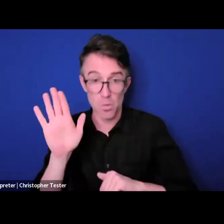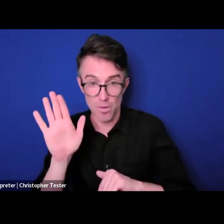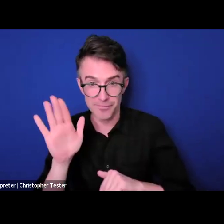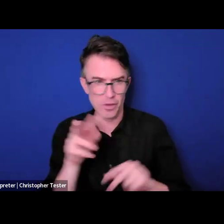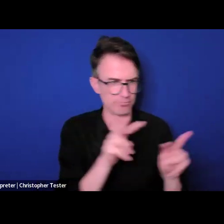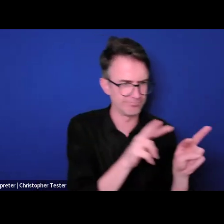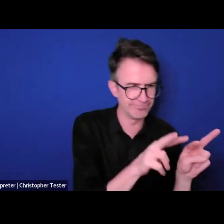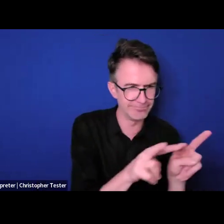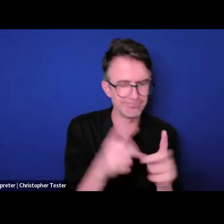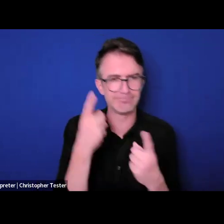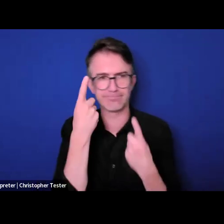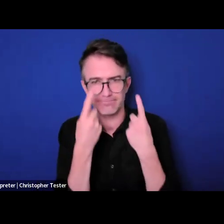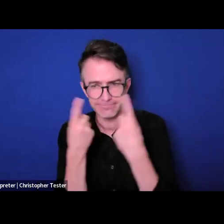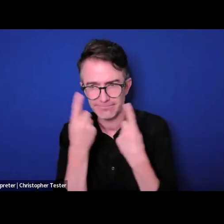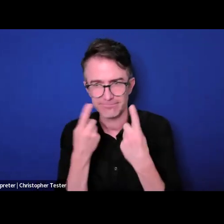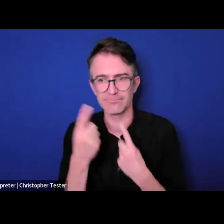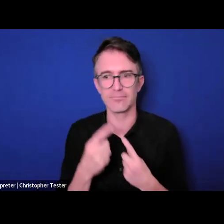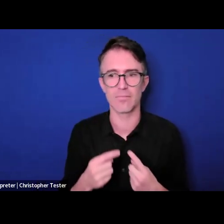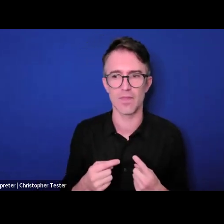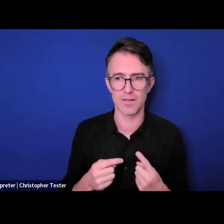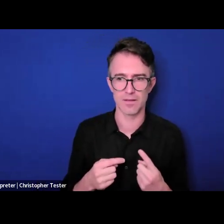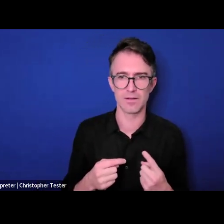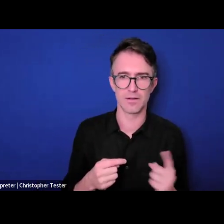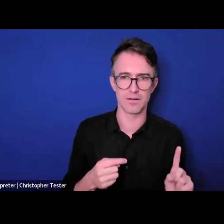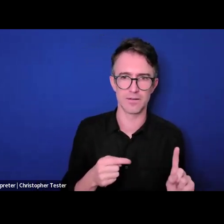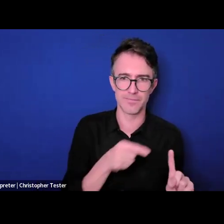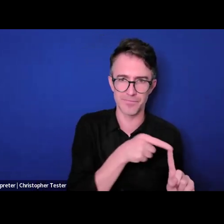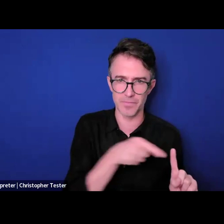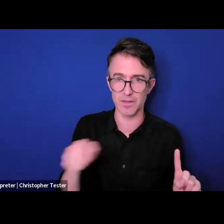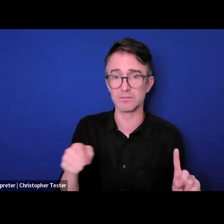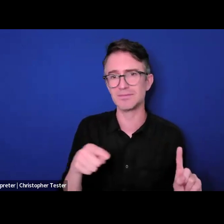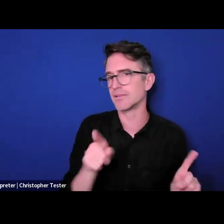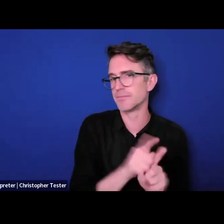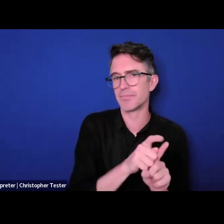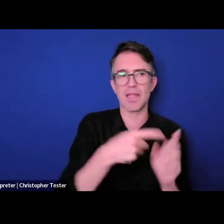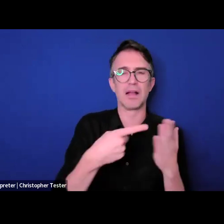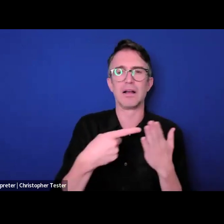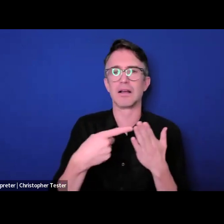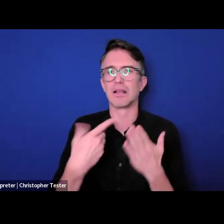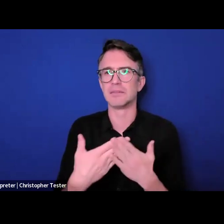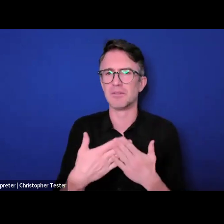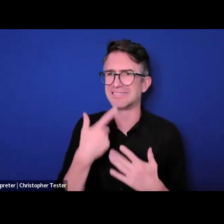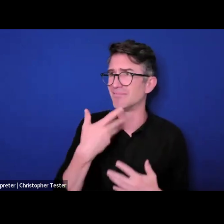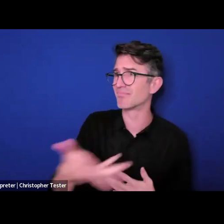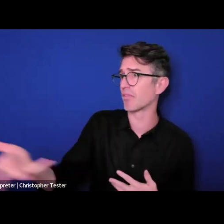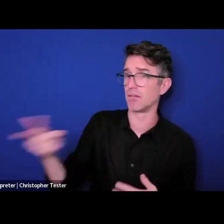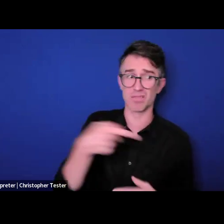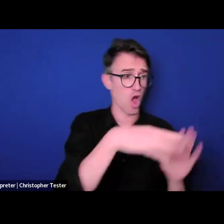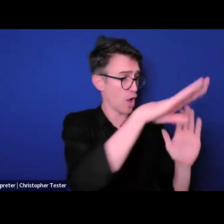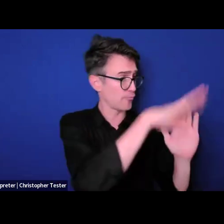not participating. They were self-excluding themselves from